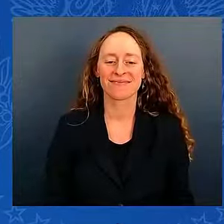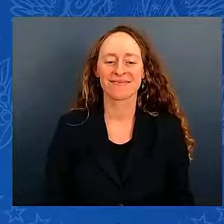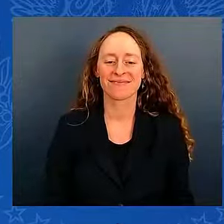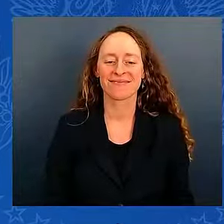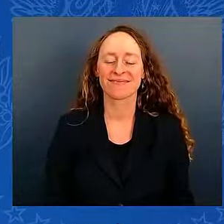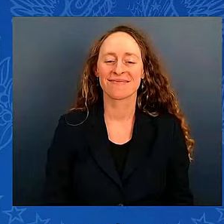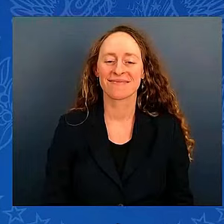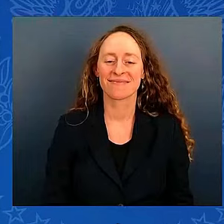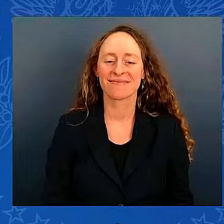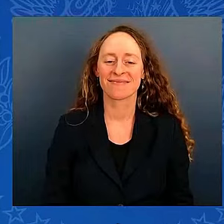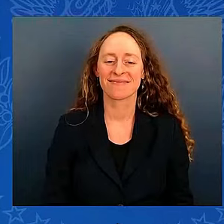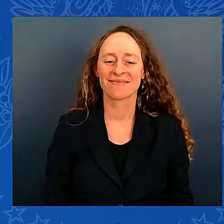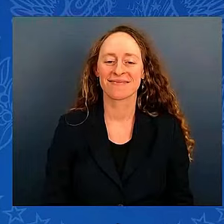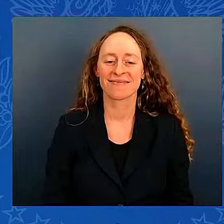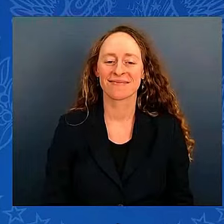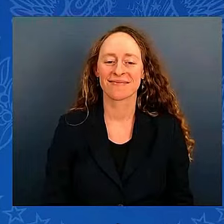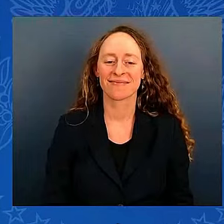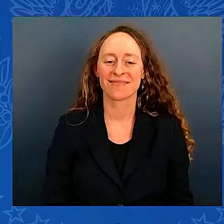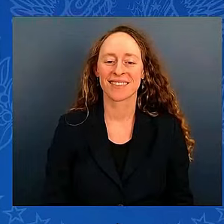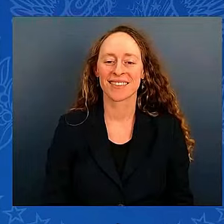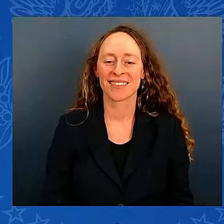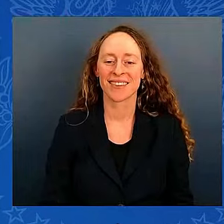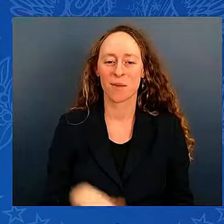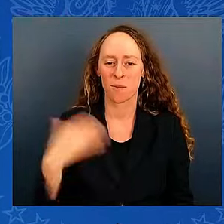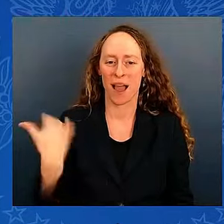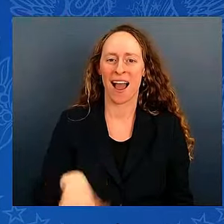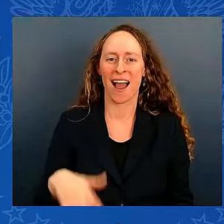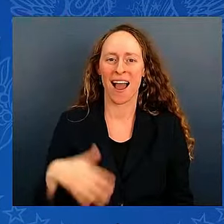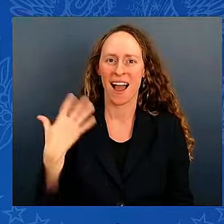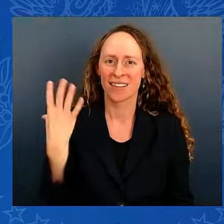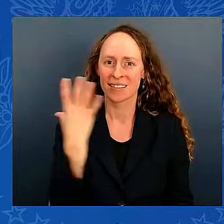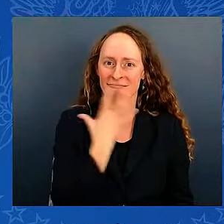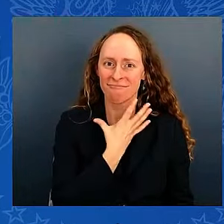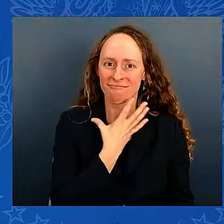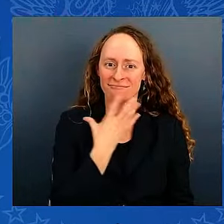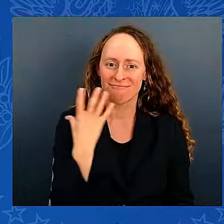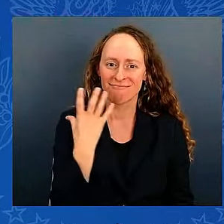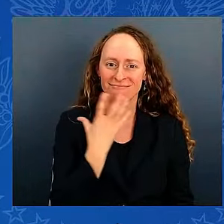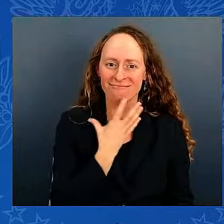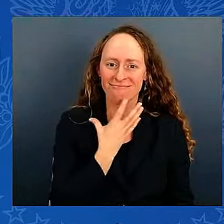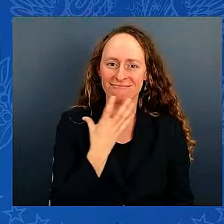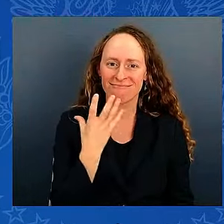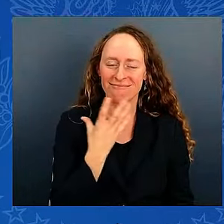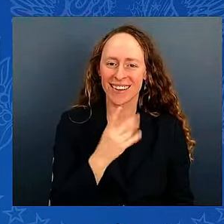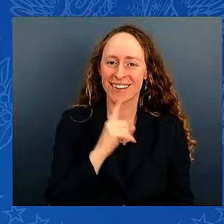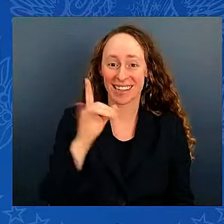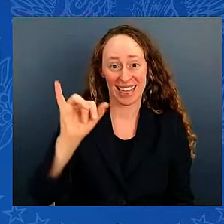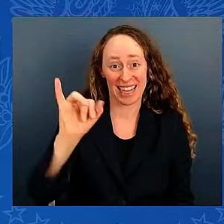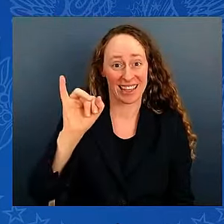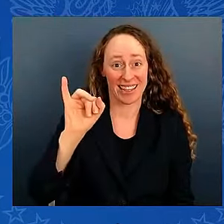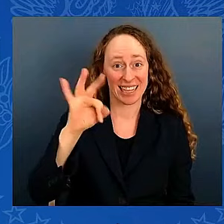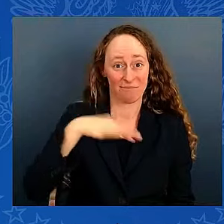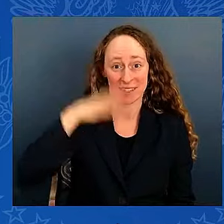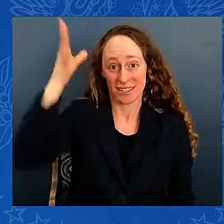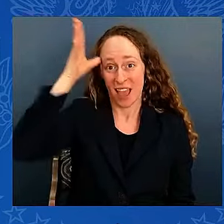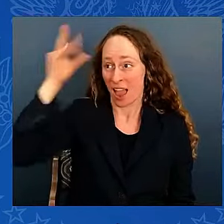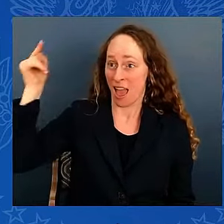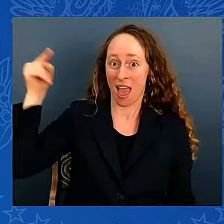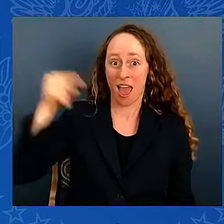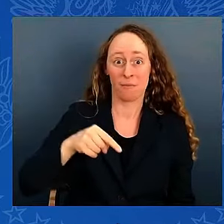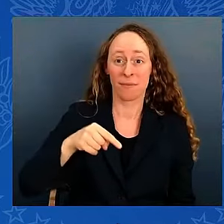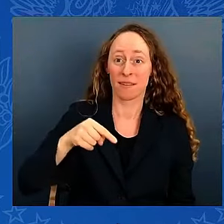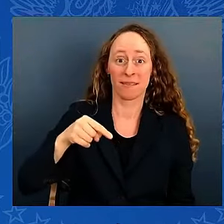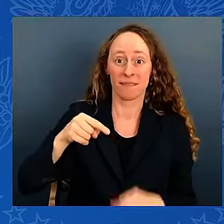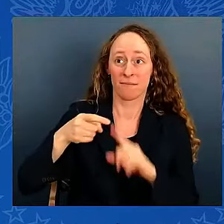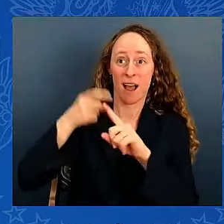If I didn't say this, my dad come down from heaven and you know what. Please excuse my back while I'm speaking. I